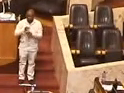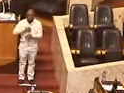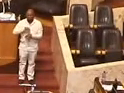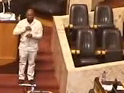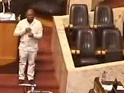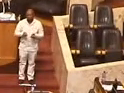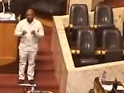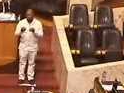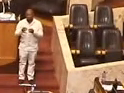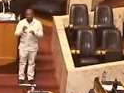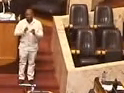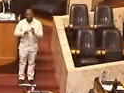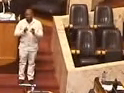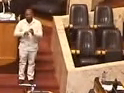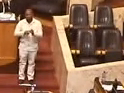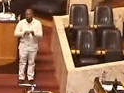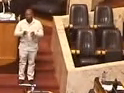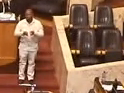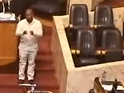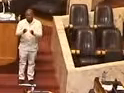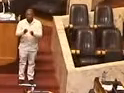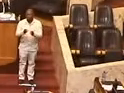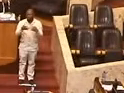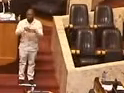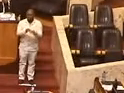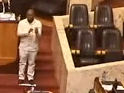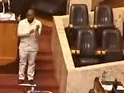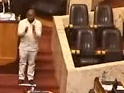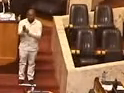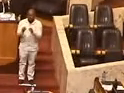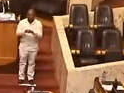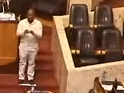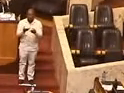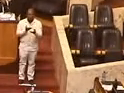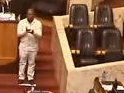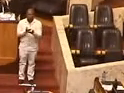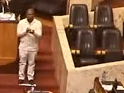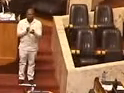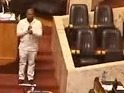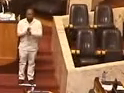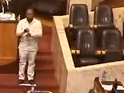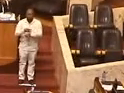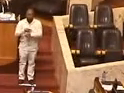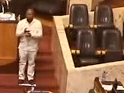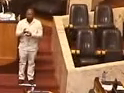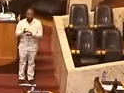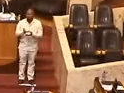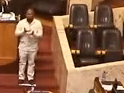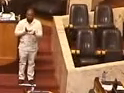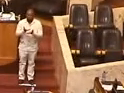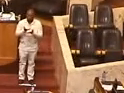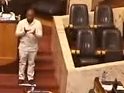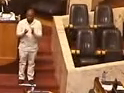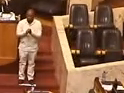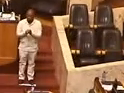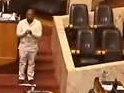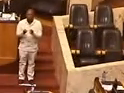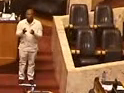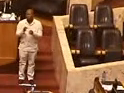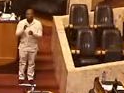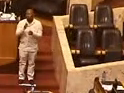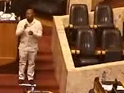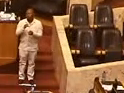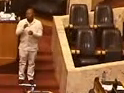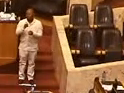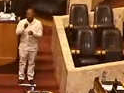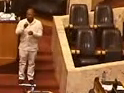of quality road infrastructure. We have been having engagement with the South African Road Agency, that is SANRA.